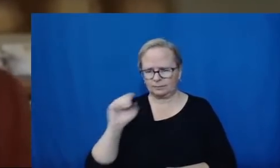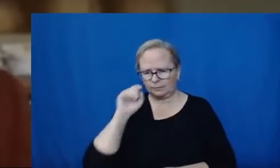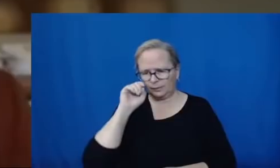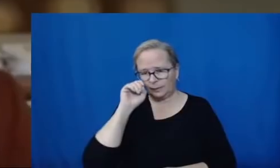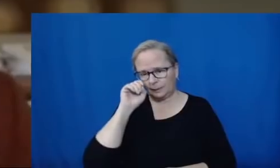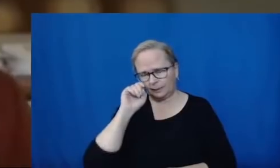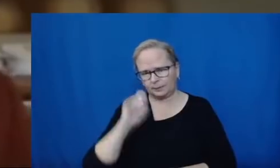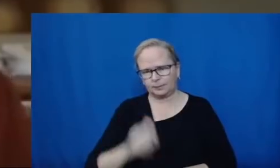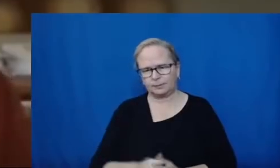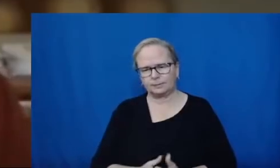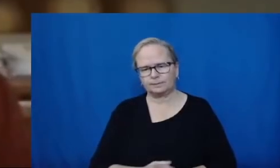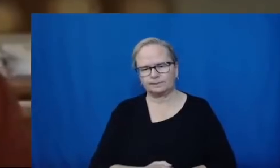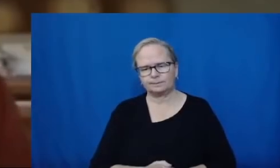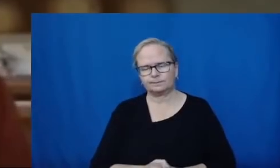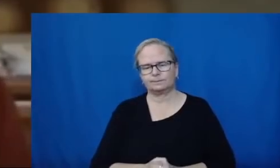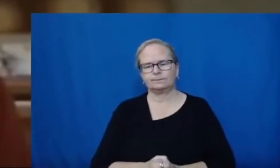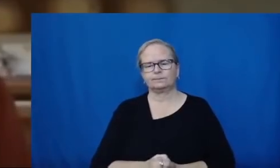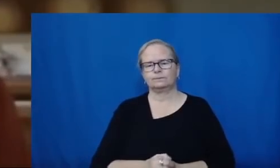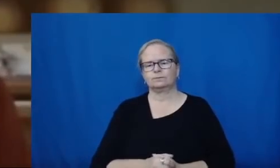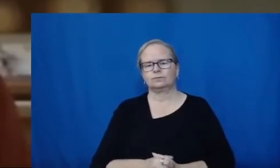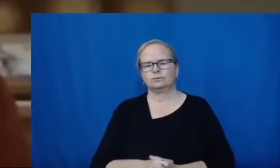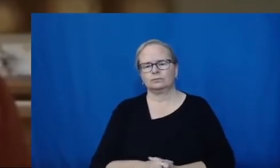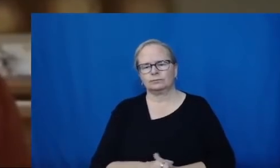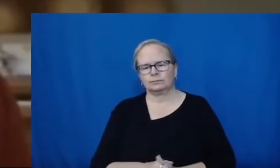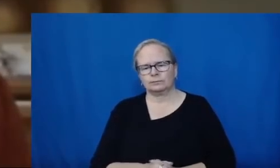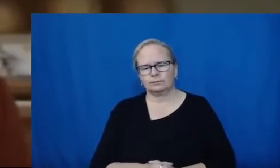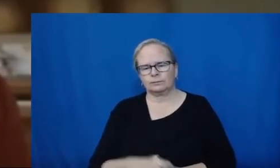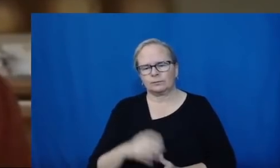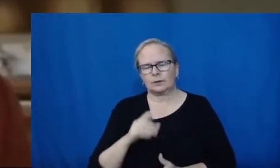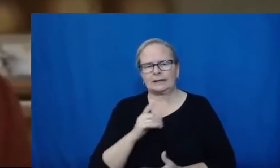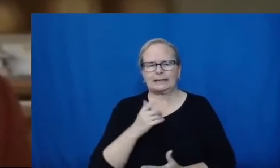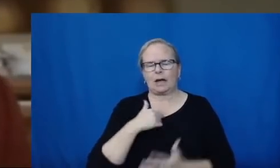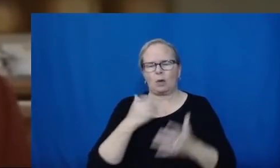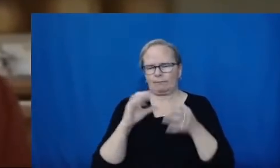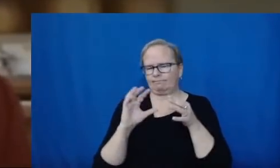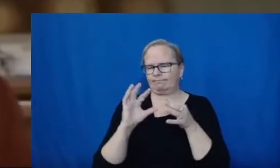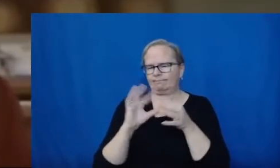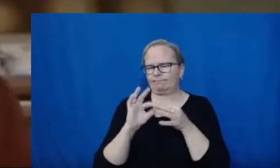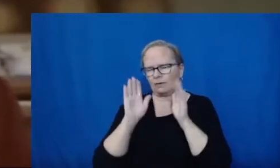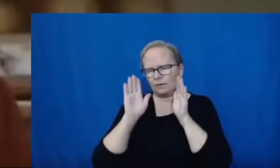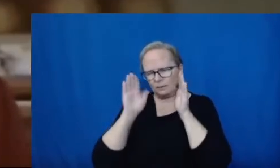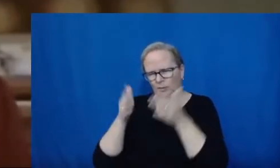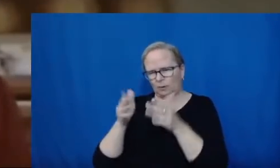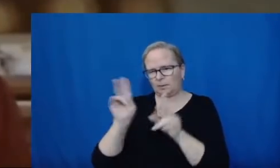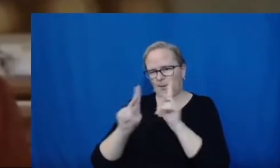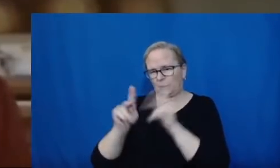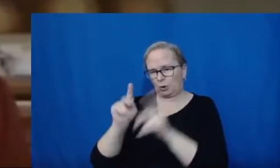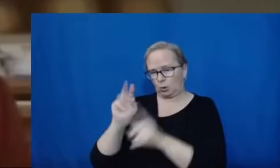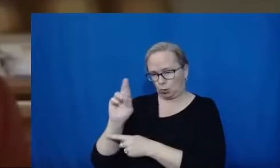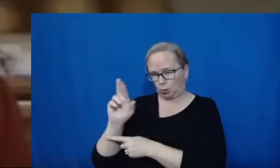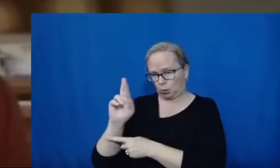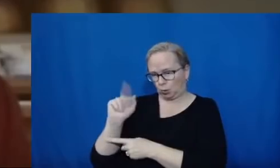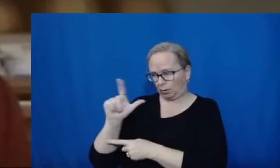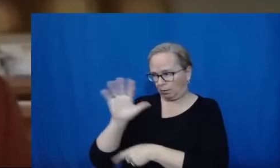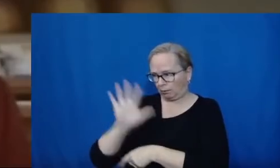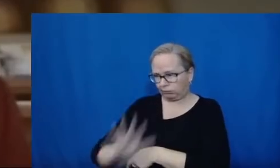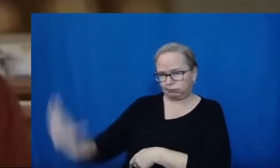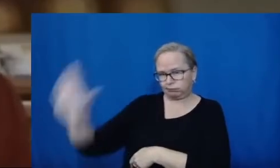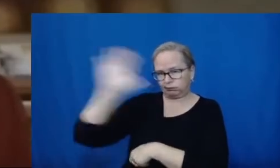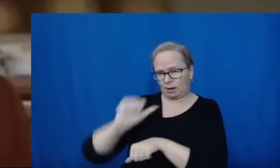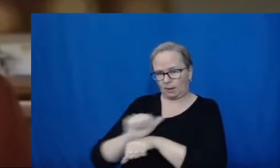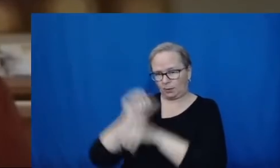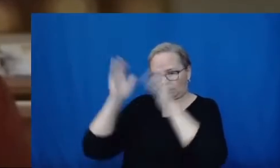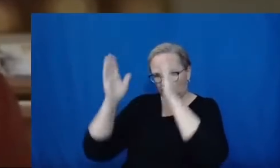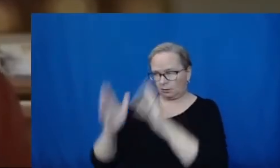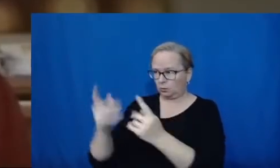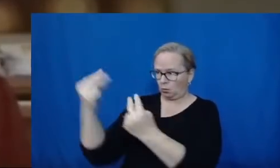Yeah, well, what I would say is, I particularly want to speak to anyone in rural Alberta who's watching this,